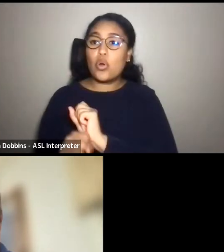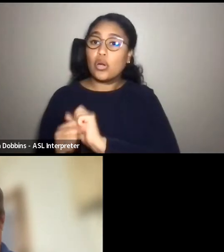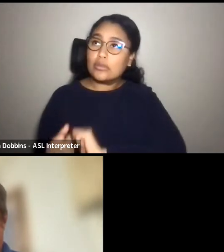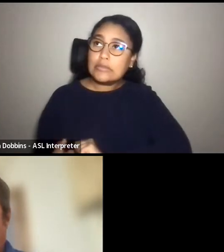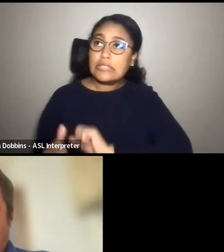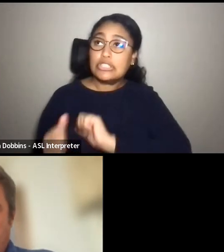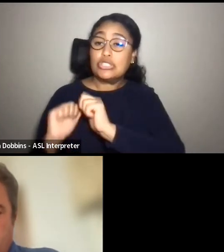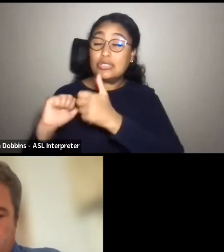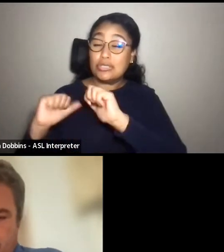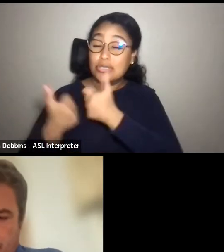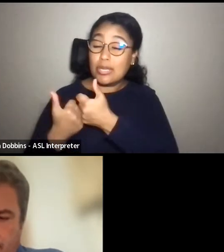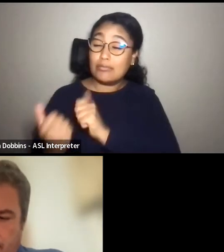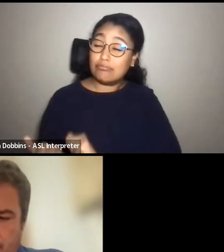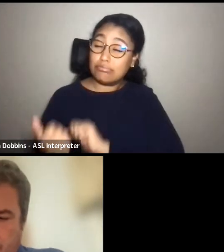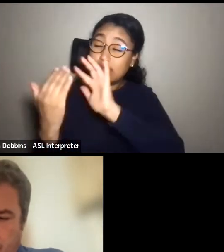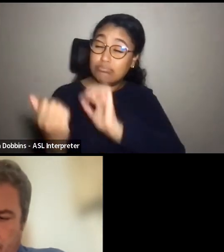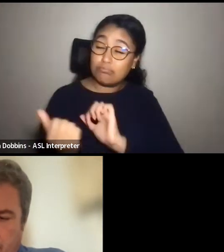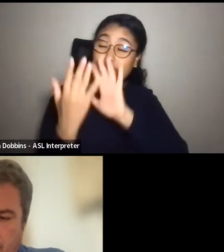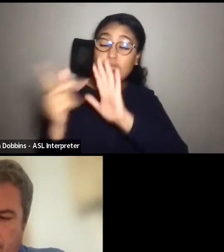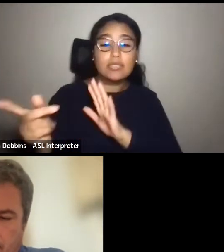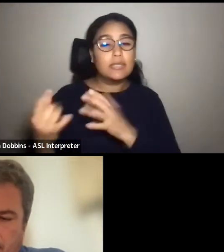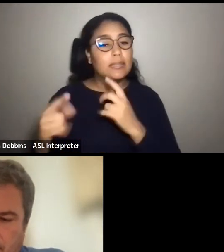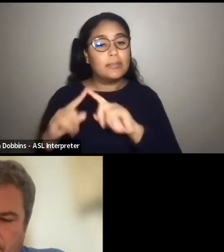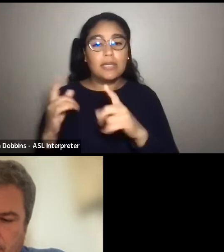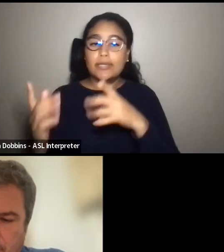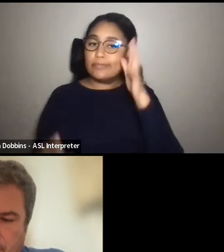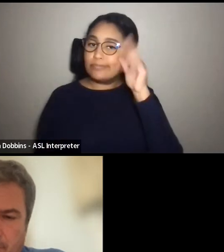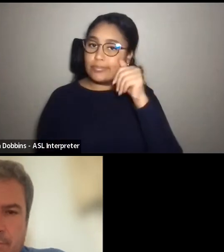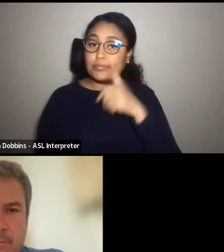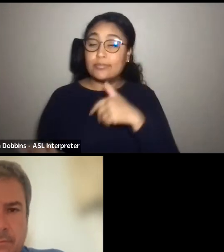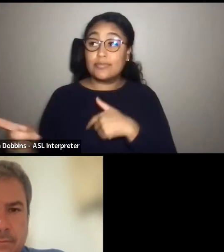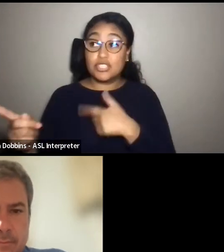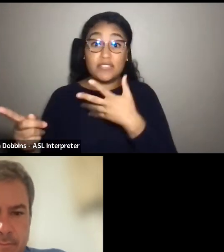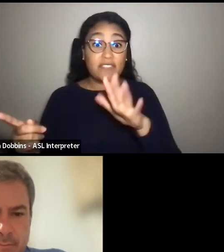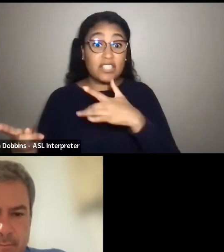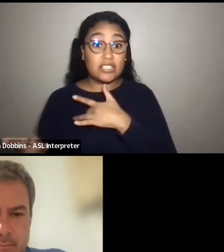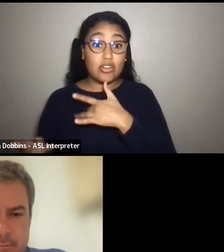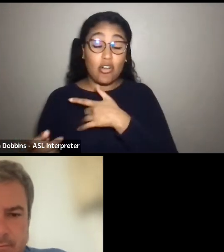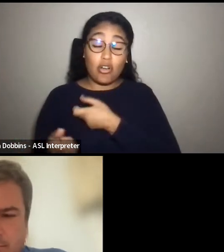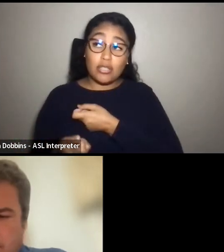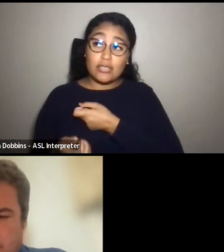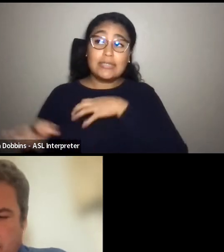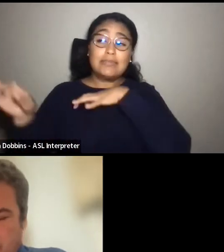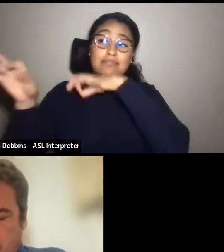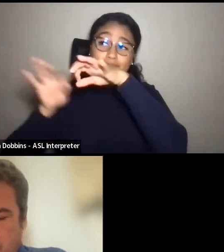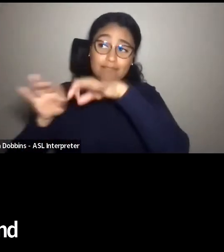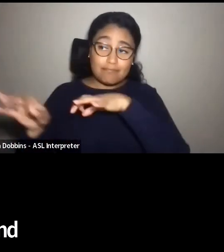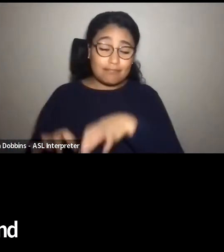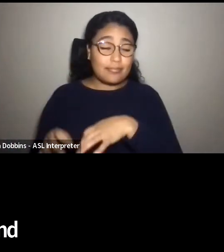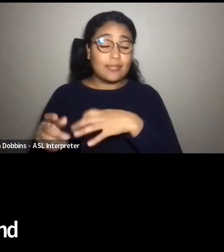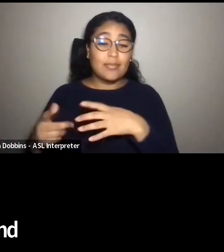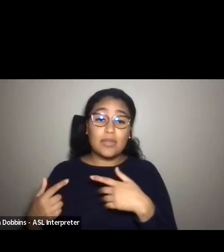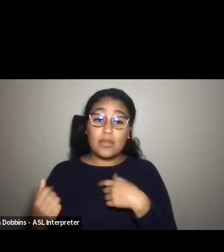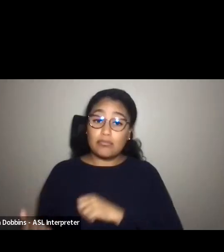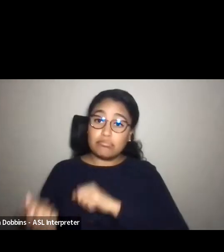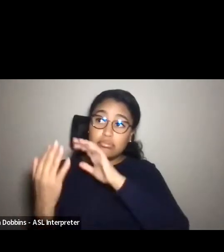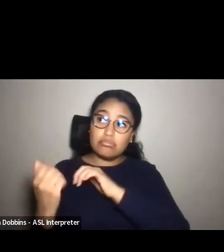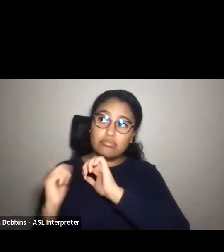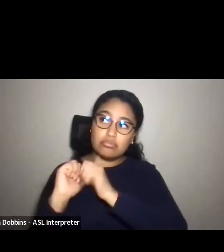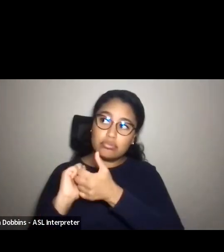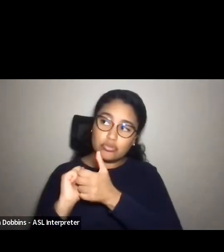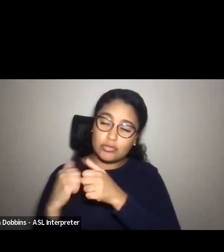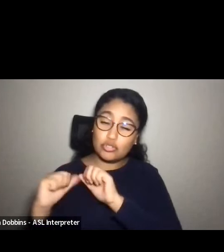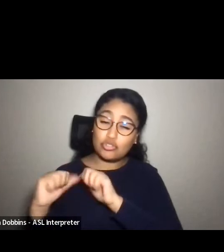many challenges. Erica bravely expressed from her heart the challenges she is currently facing.